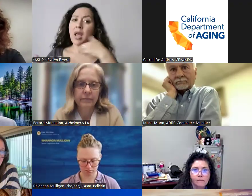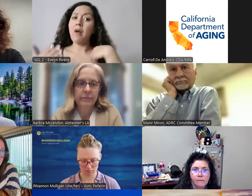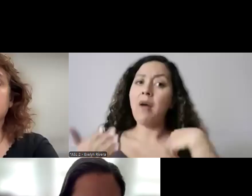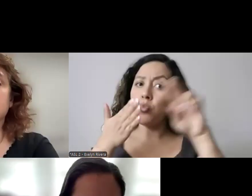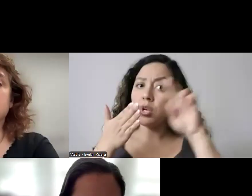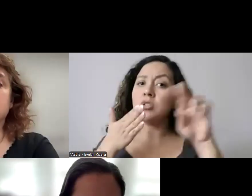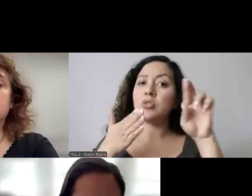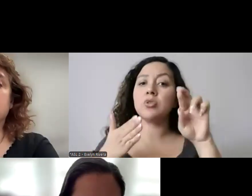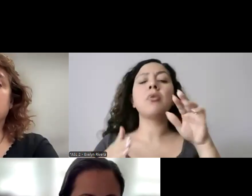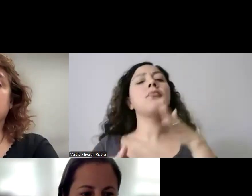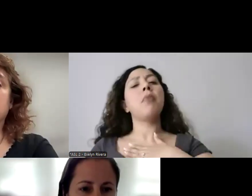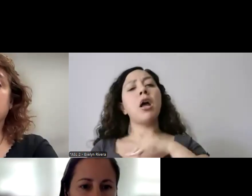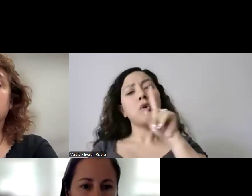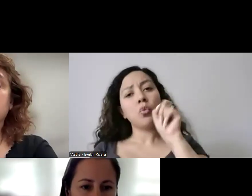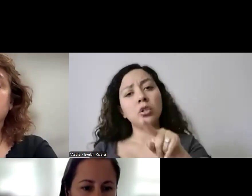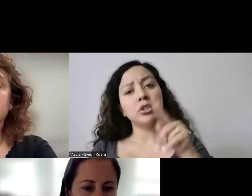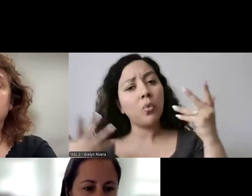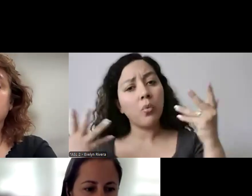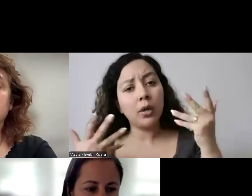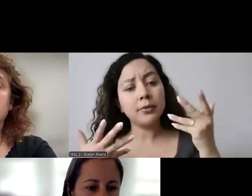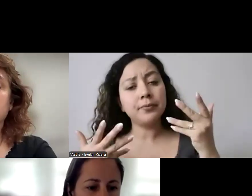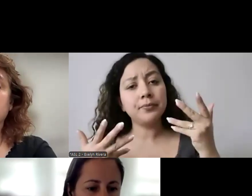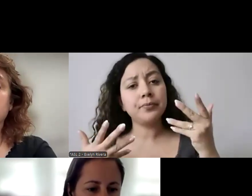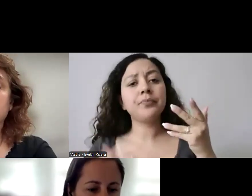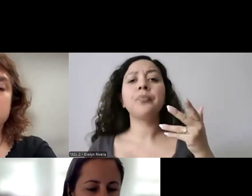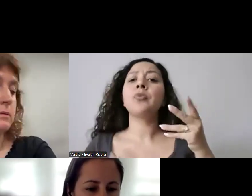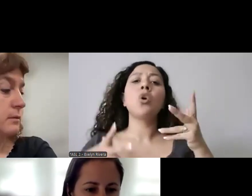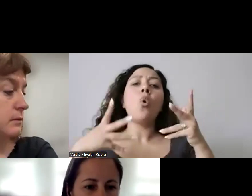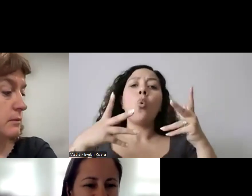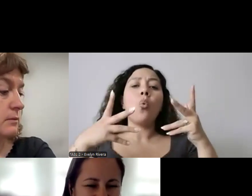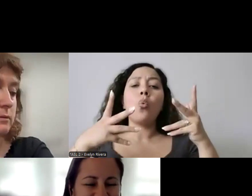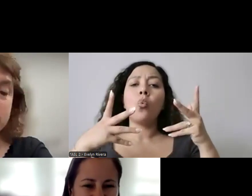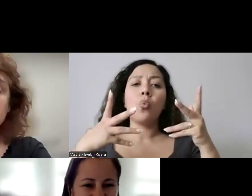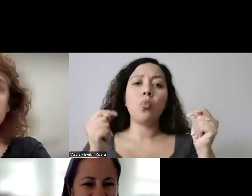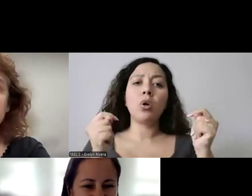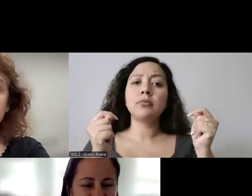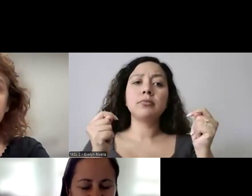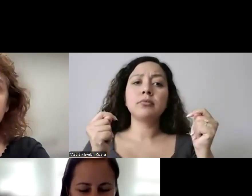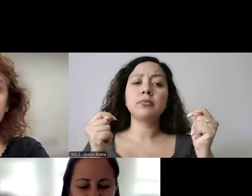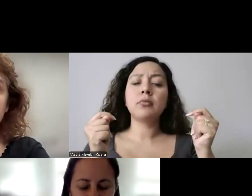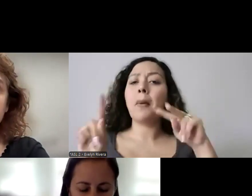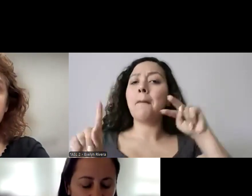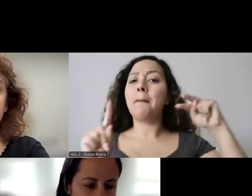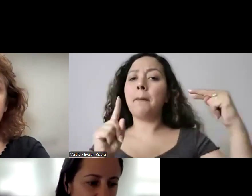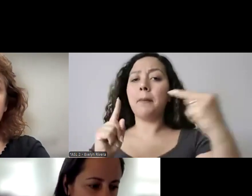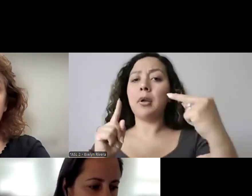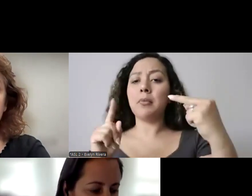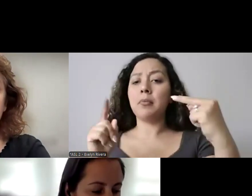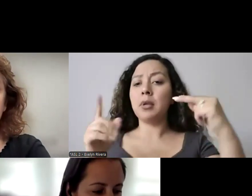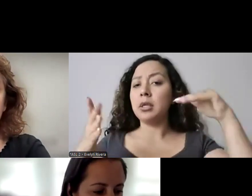is, uh, uh, what can we, what prospective studies have looked at